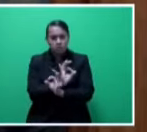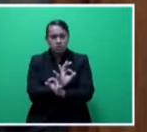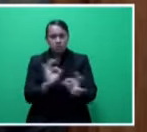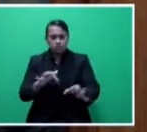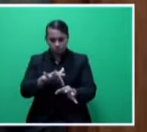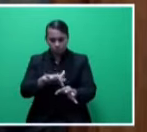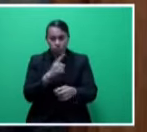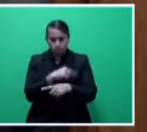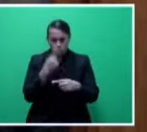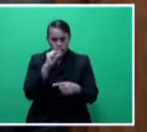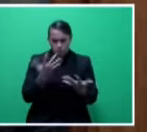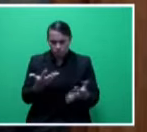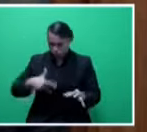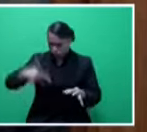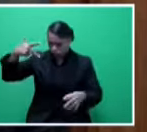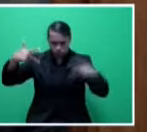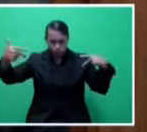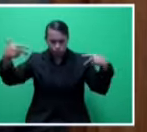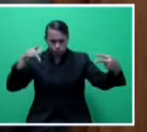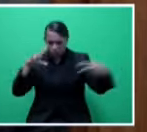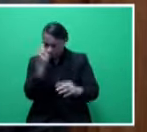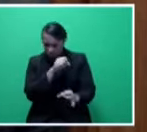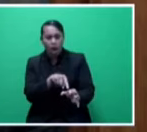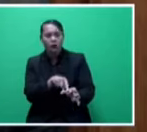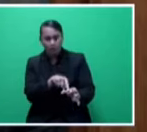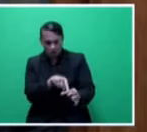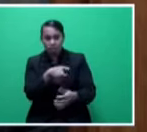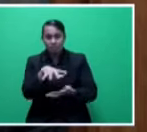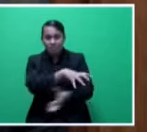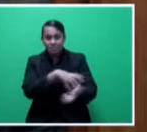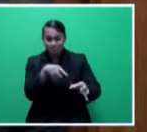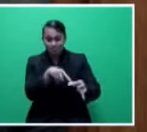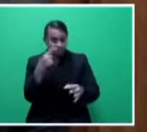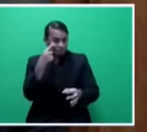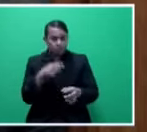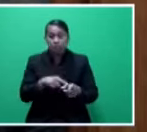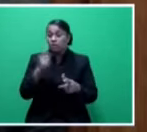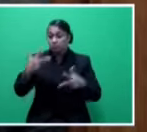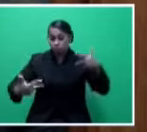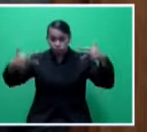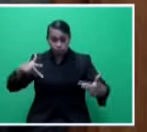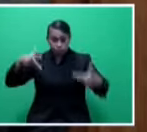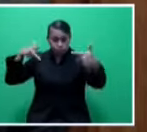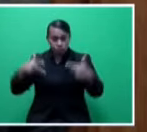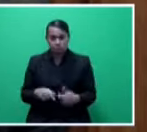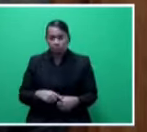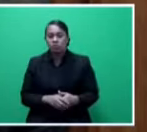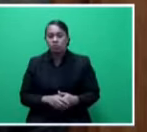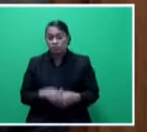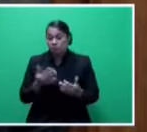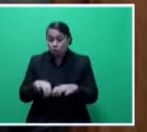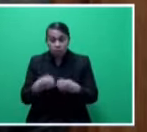Harold using our radars. Mr. Speaker, sir, the radars and other meteorological instruments play a key role